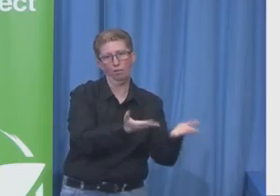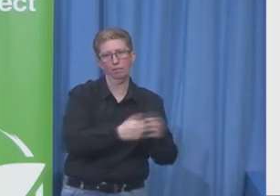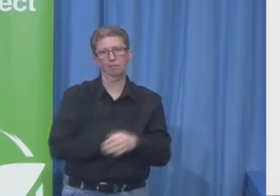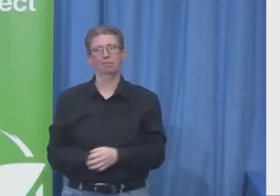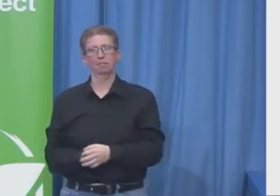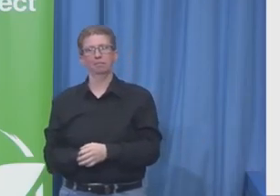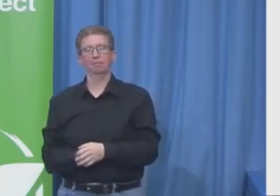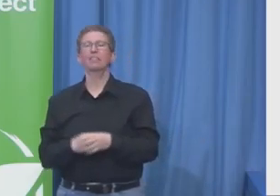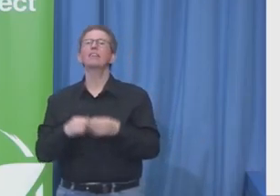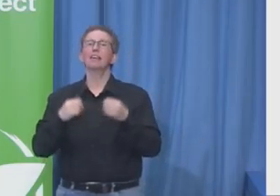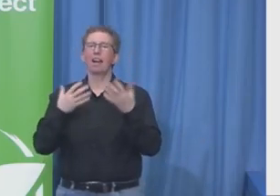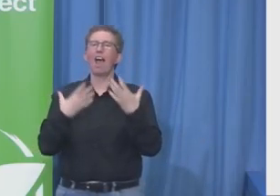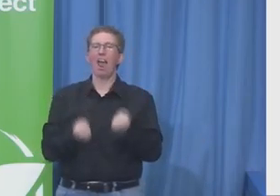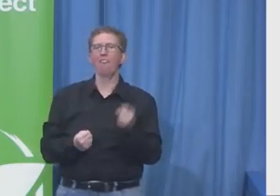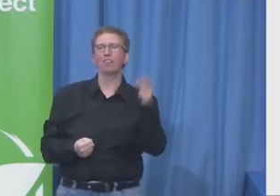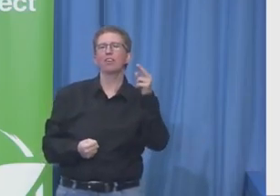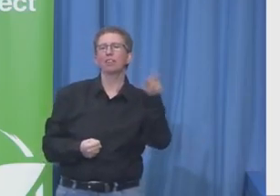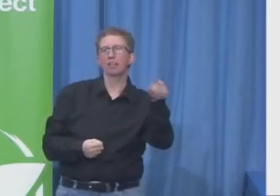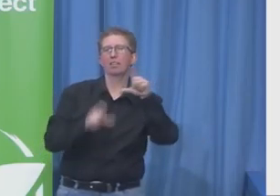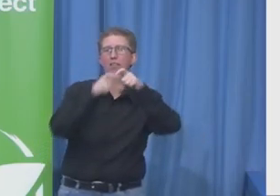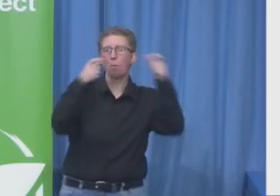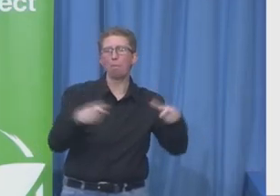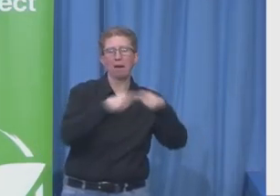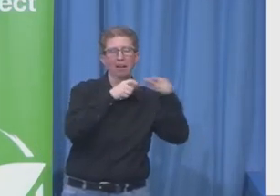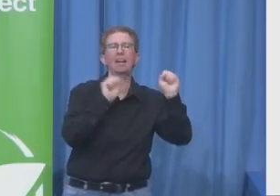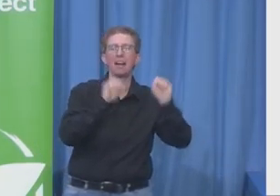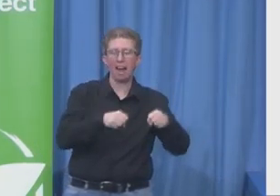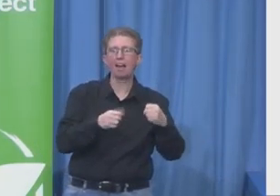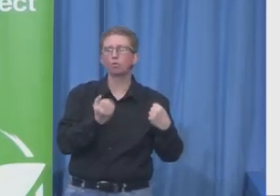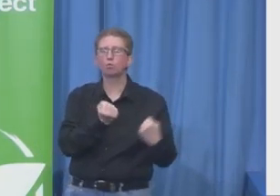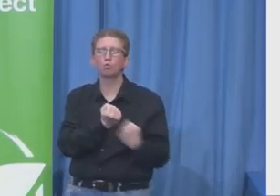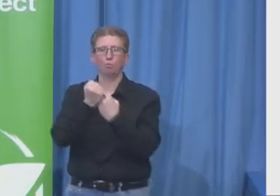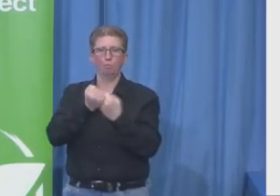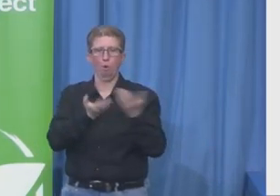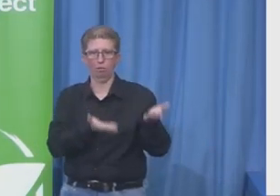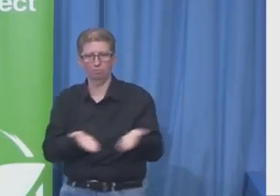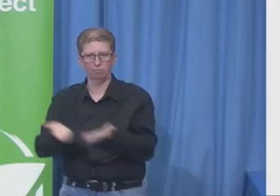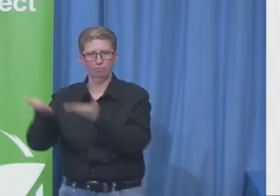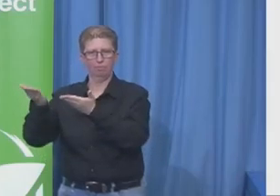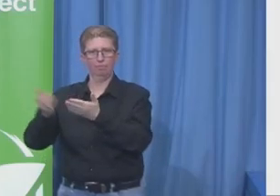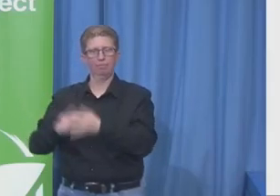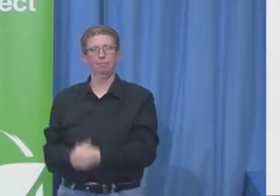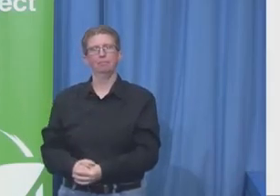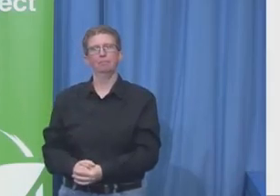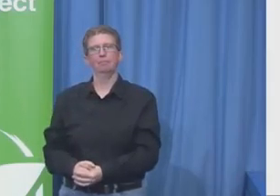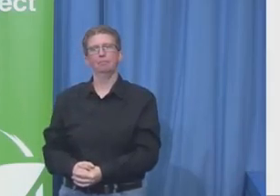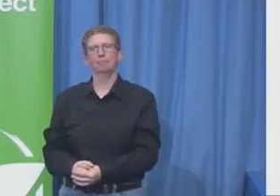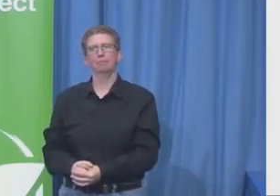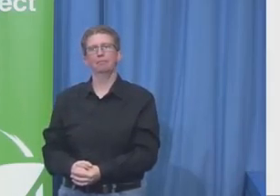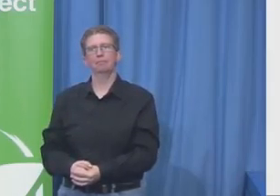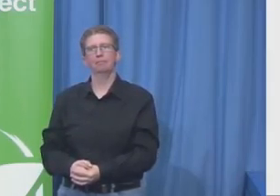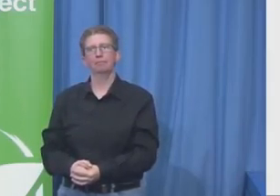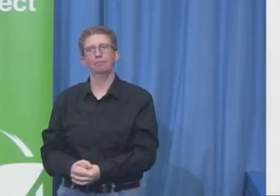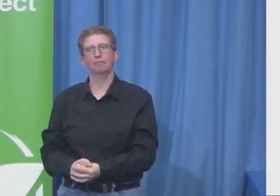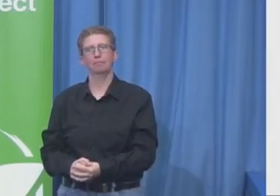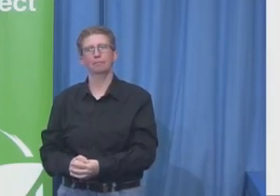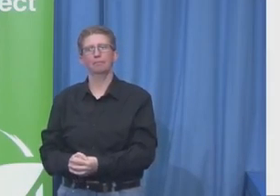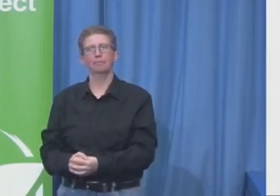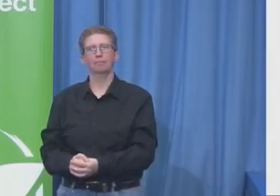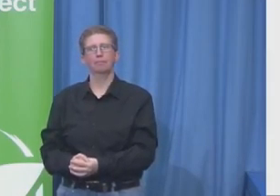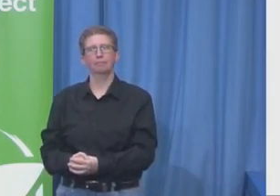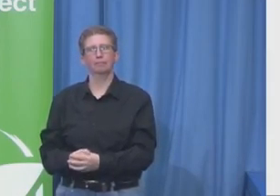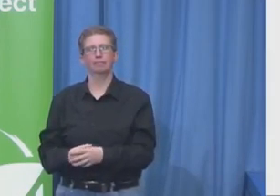All the three ladies, and I would like to ask them now to come forward, represent those organizations. They run programs, they